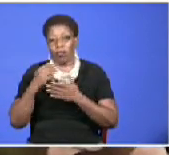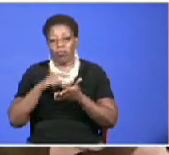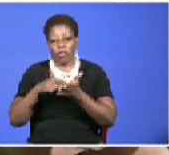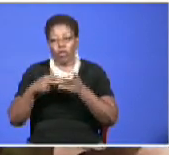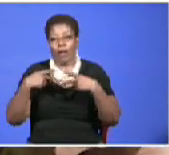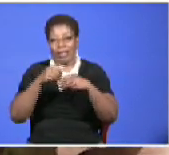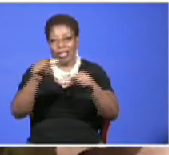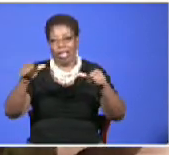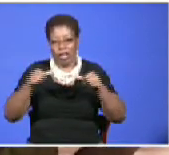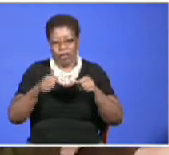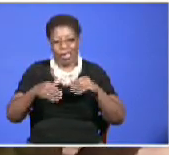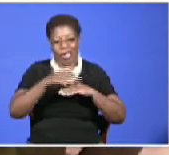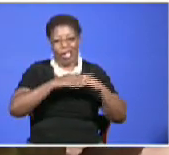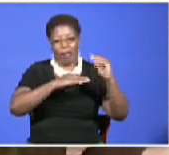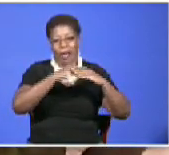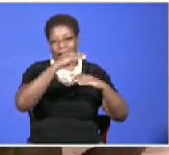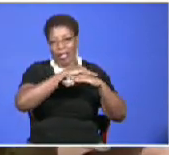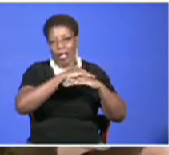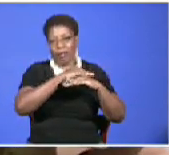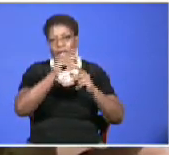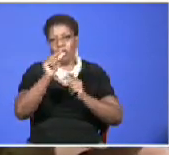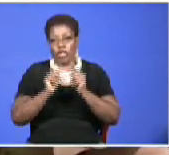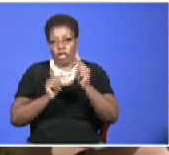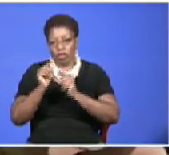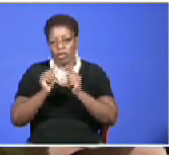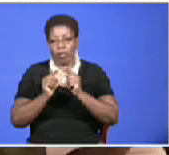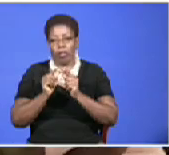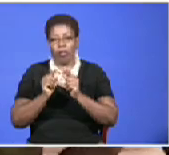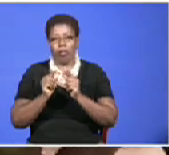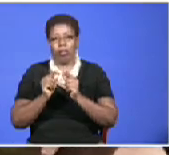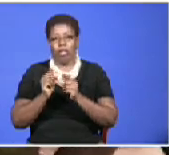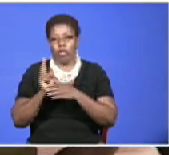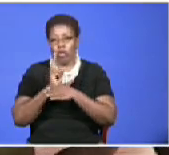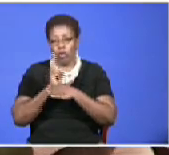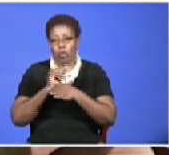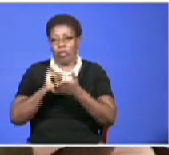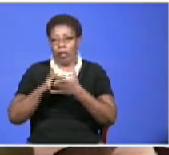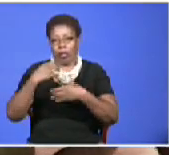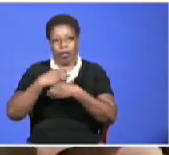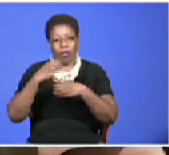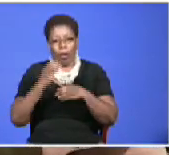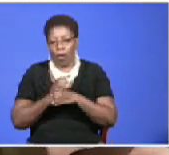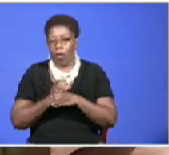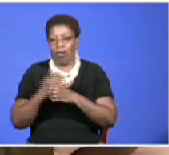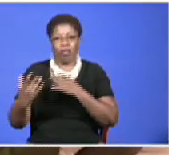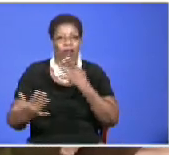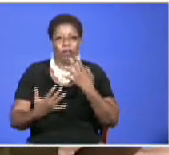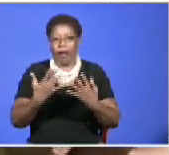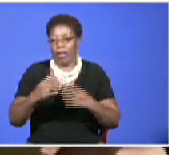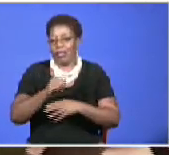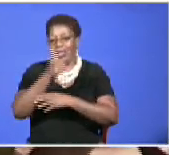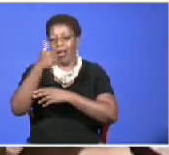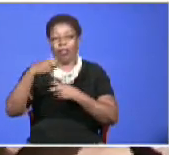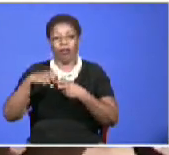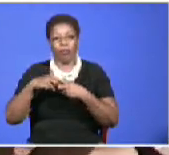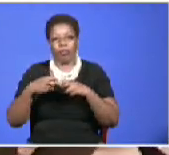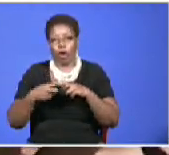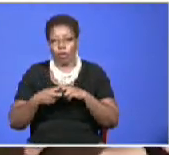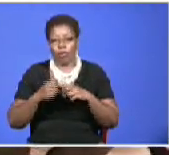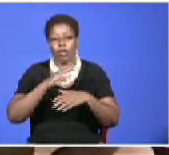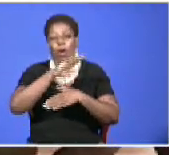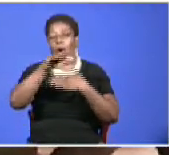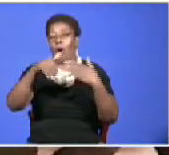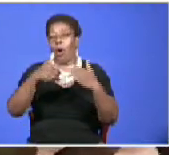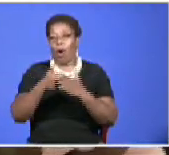area where they have piled up generators, which are illegal generators that could have caused fires and other challenges. And all of that has to